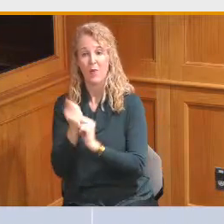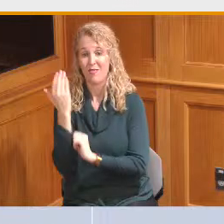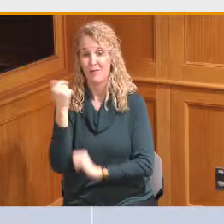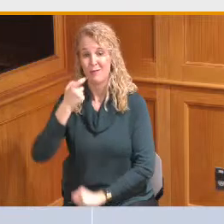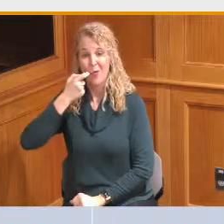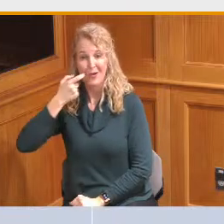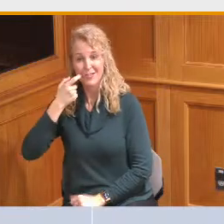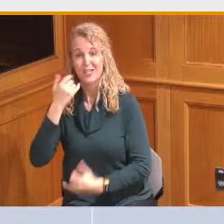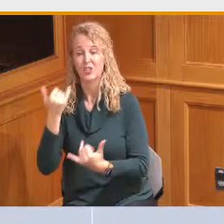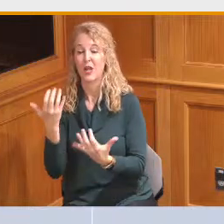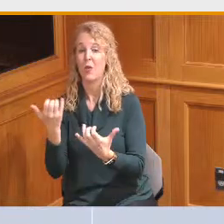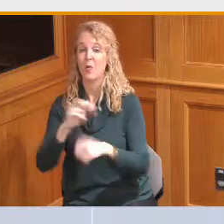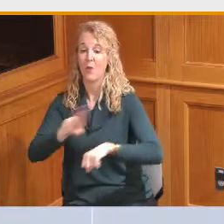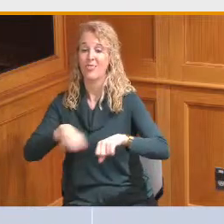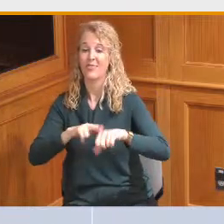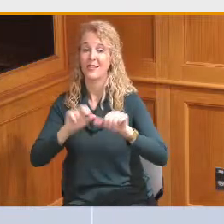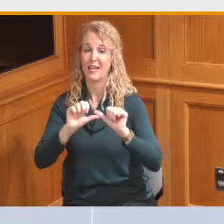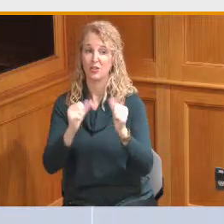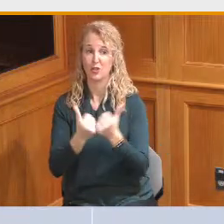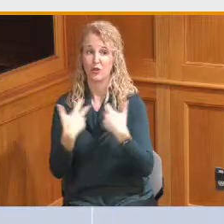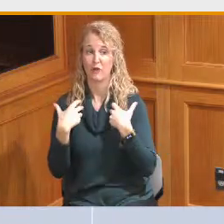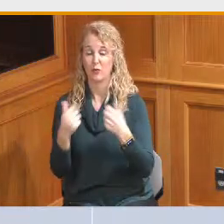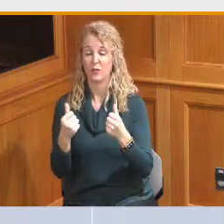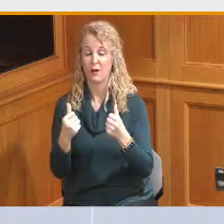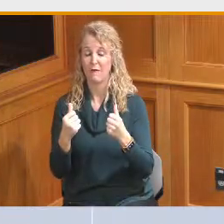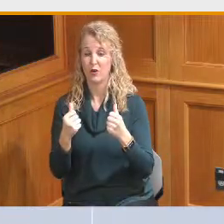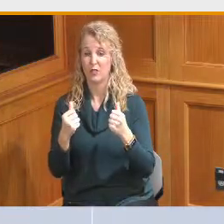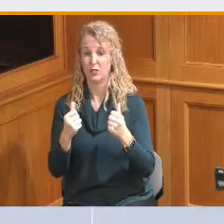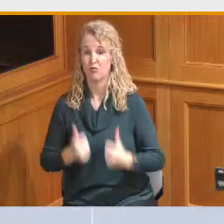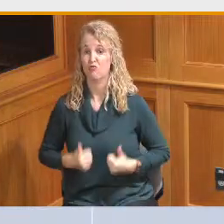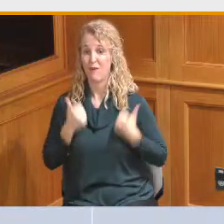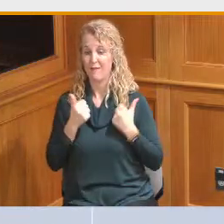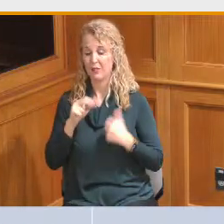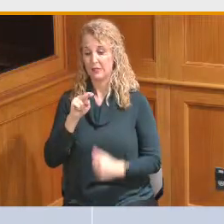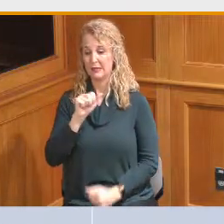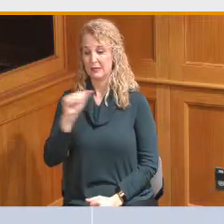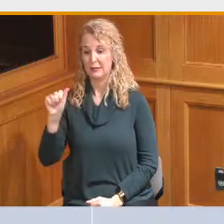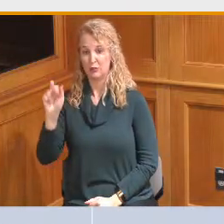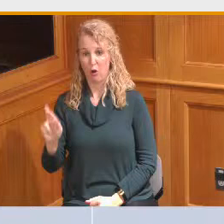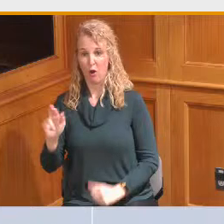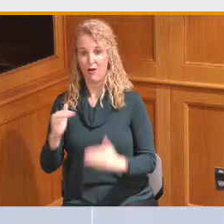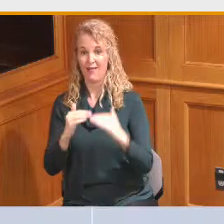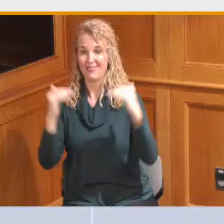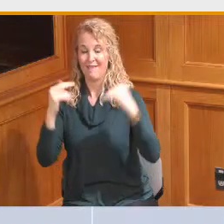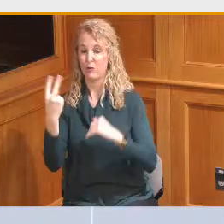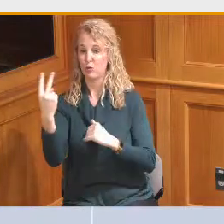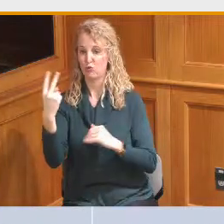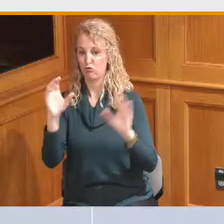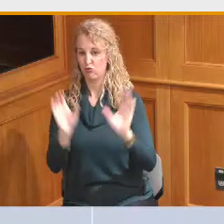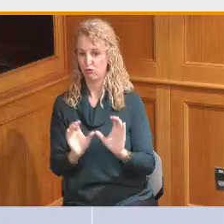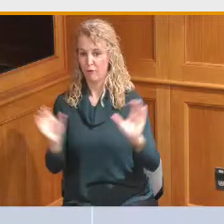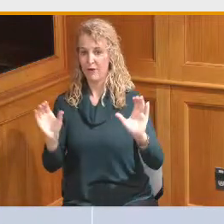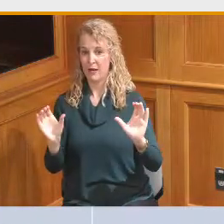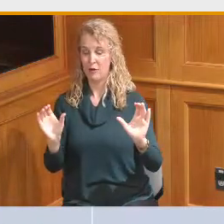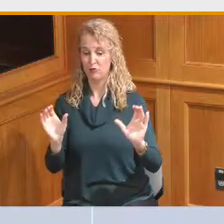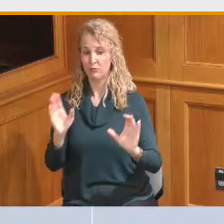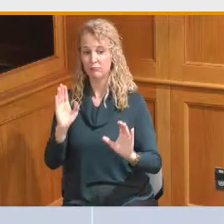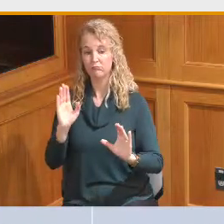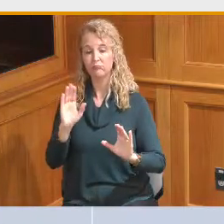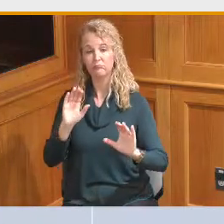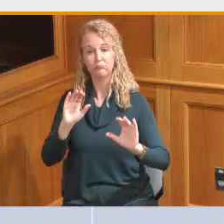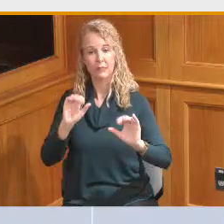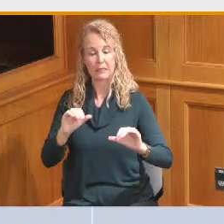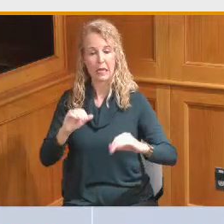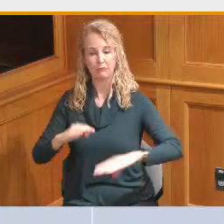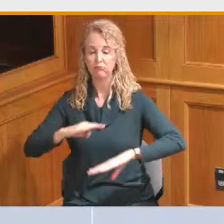the National Association of Recovery Residencies, or NAR, their Level 2 certification to meet industry standards for